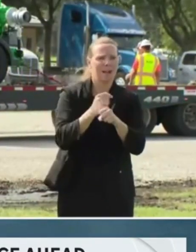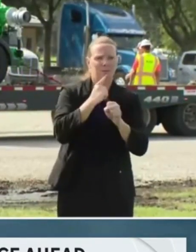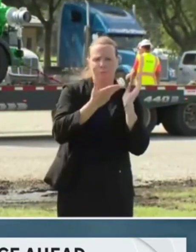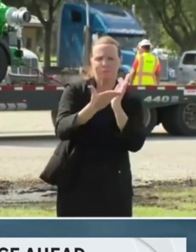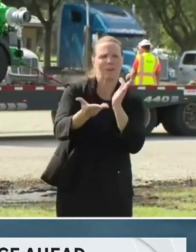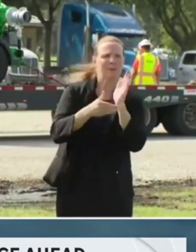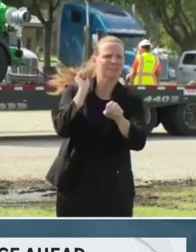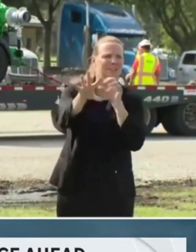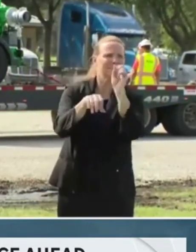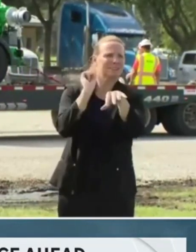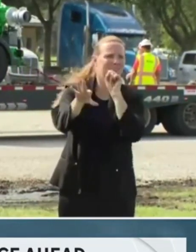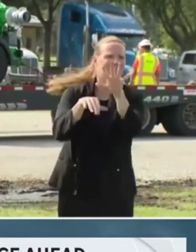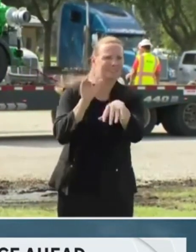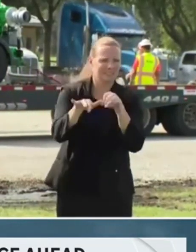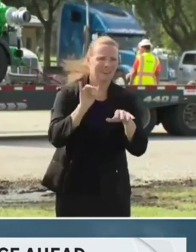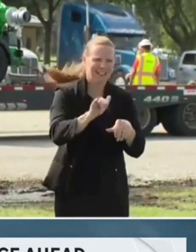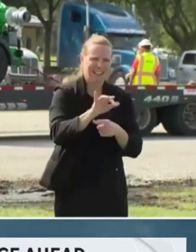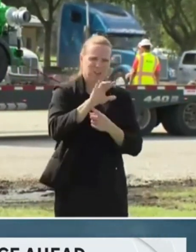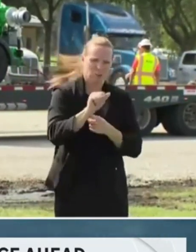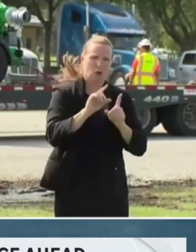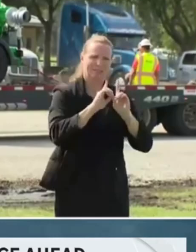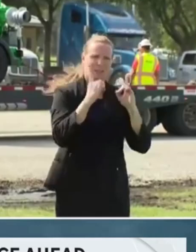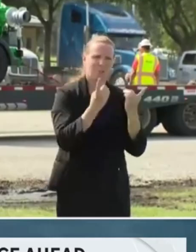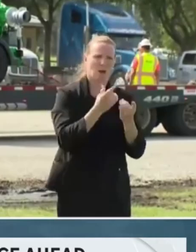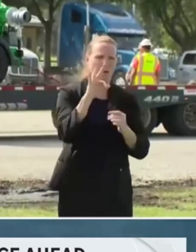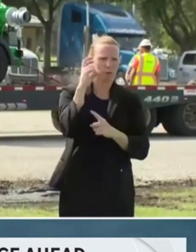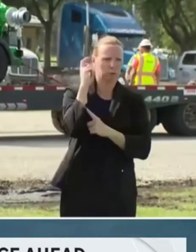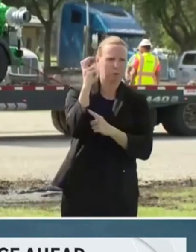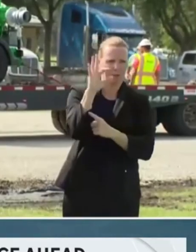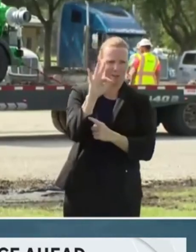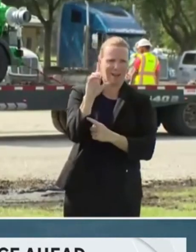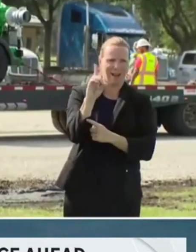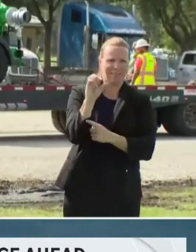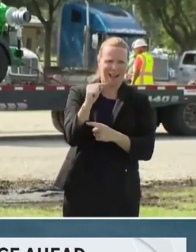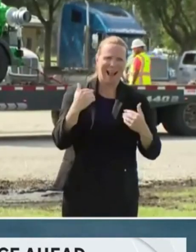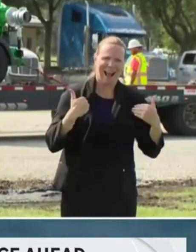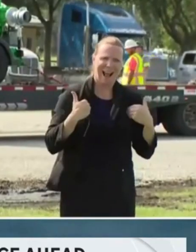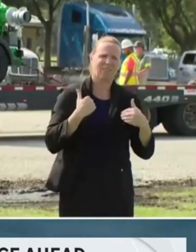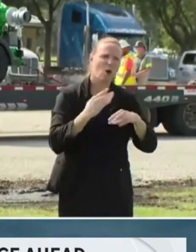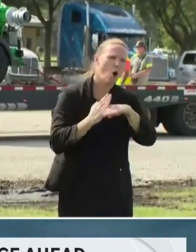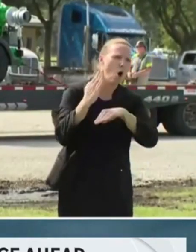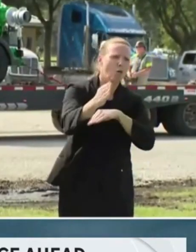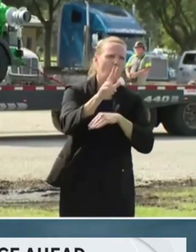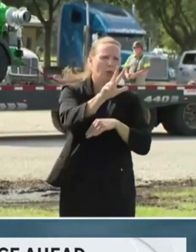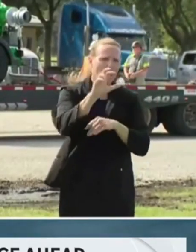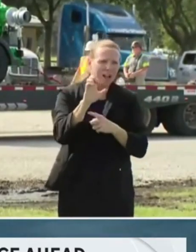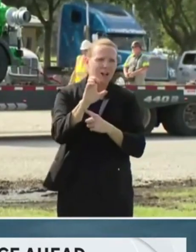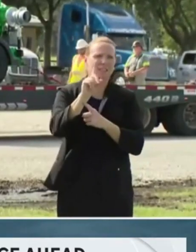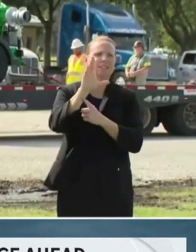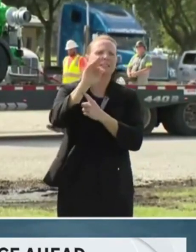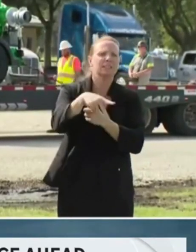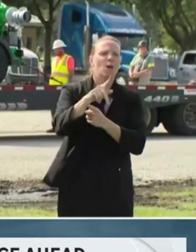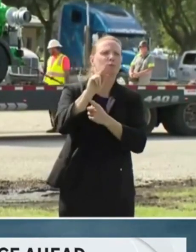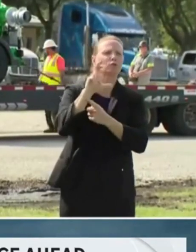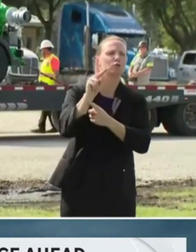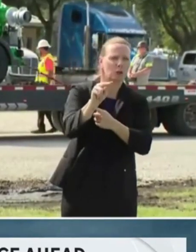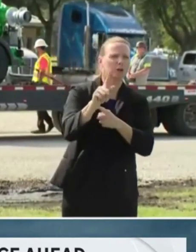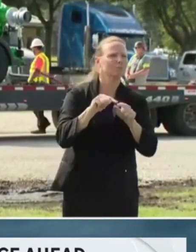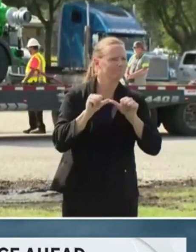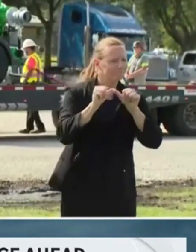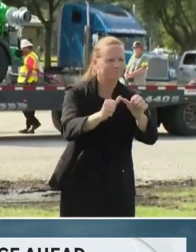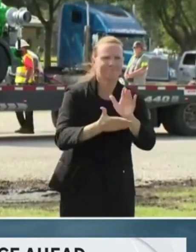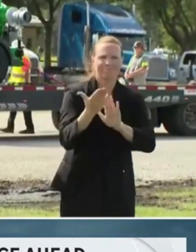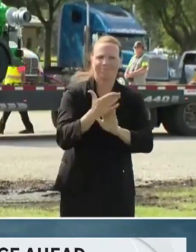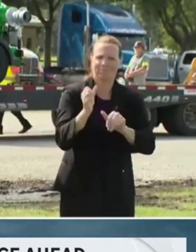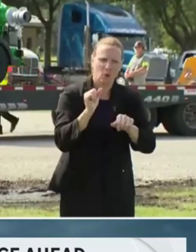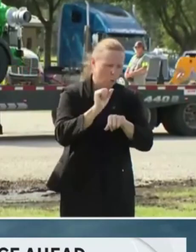Florida Department of Transportation. They've now deployed over 300 dump trucks so that work to remove debris 24/7, and they're going to